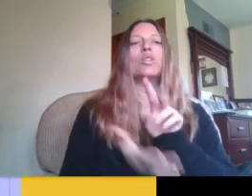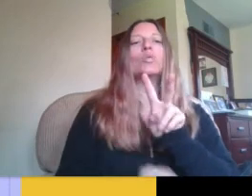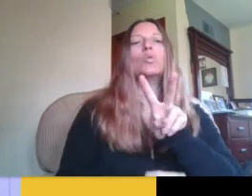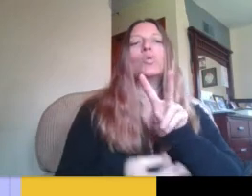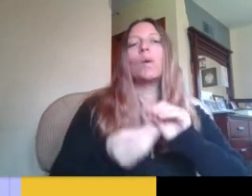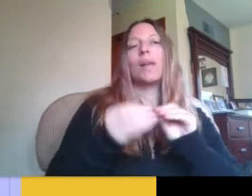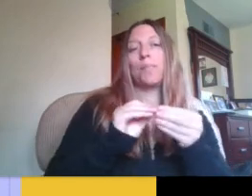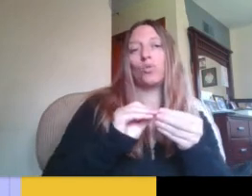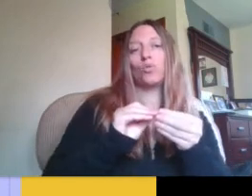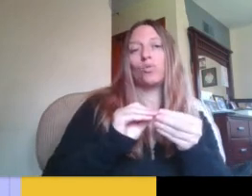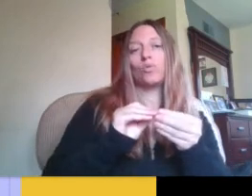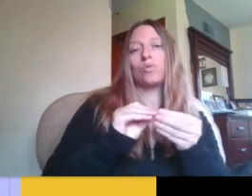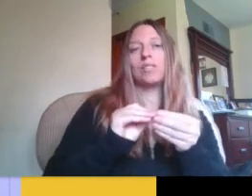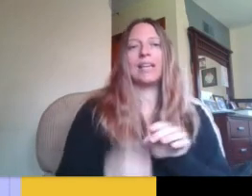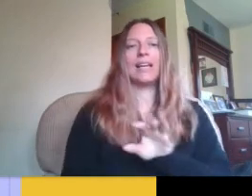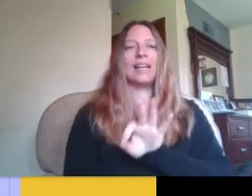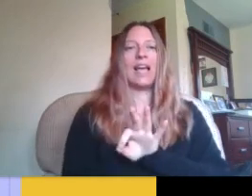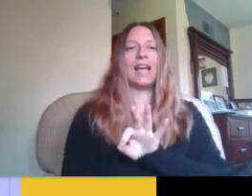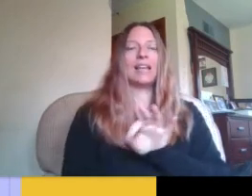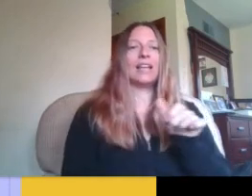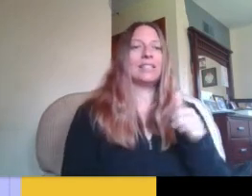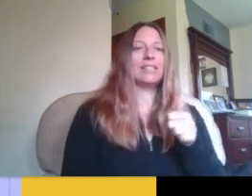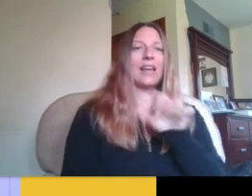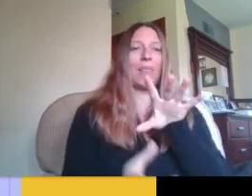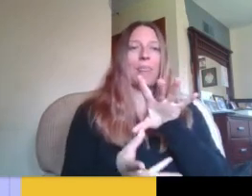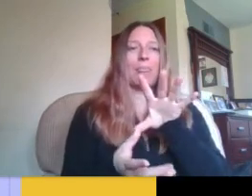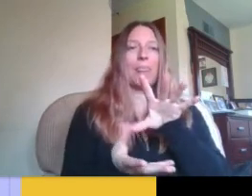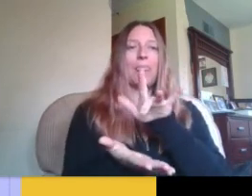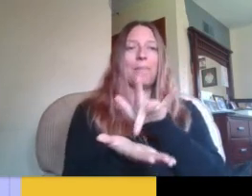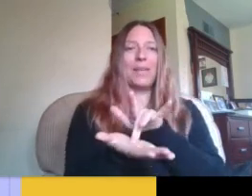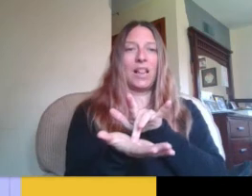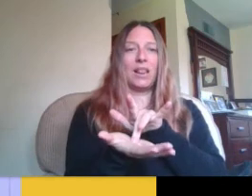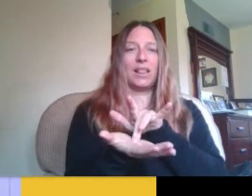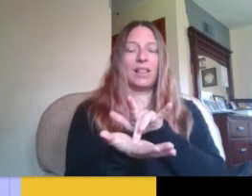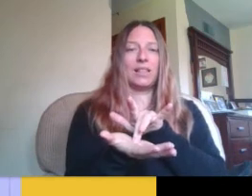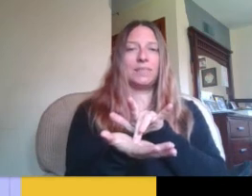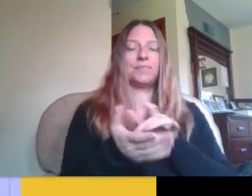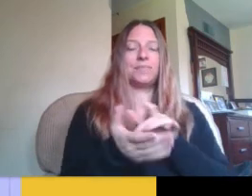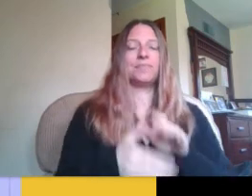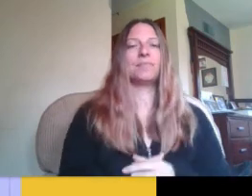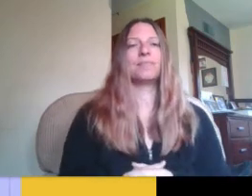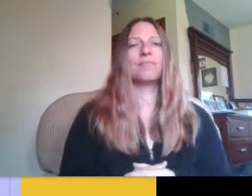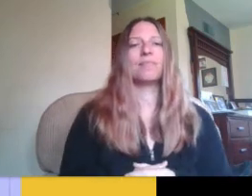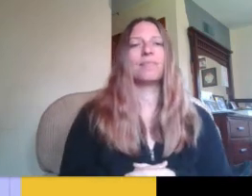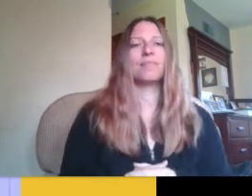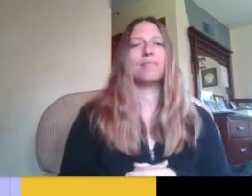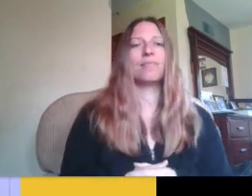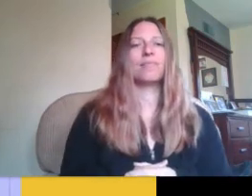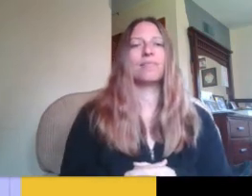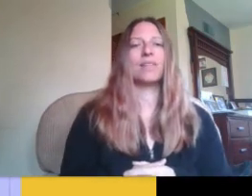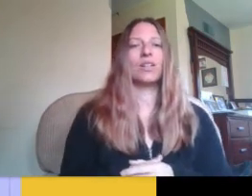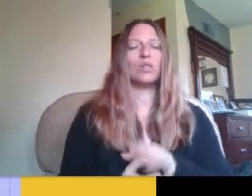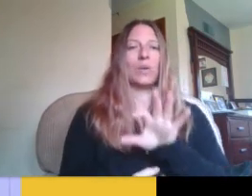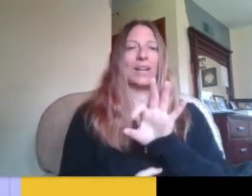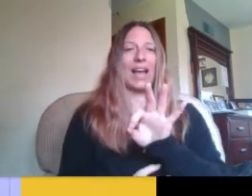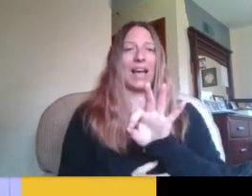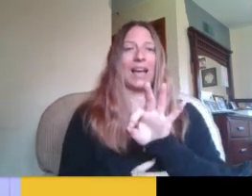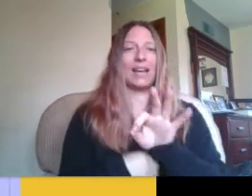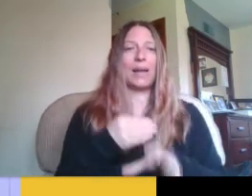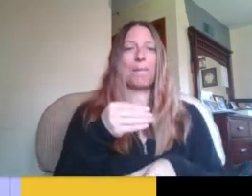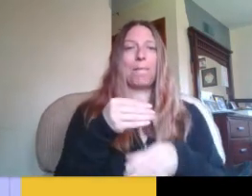find the mean of them. 9 and 10 are in the middle since there's an equal number of data values on either side of them. So we need to take the mean of 9 and